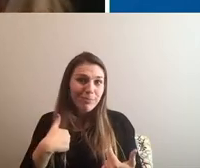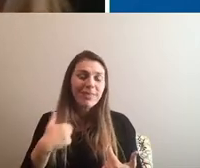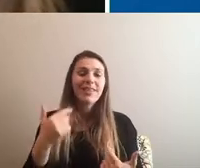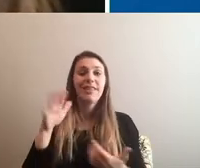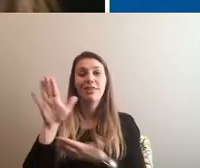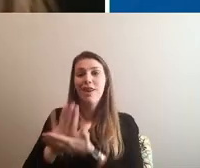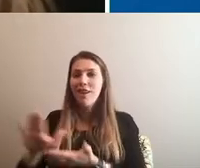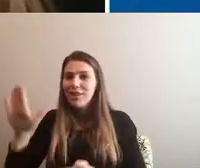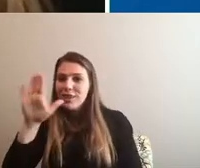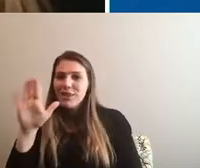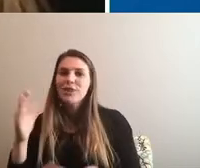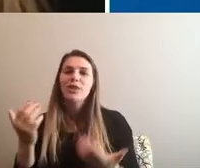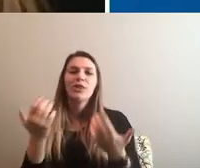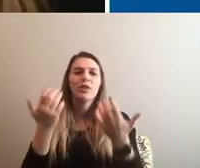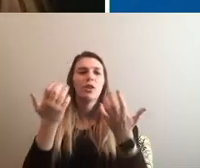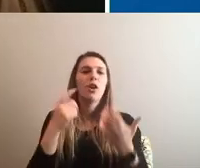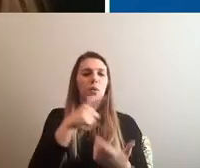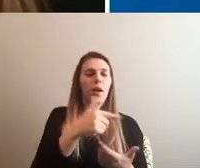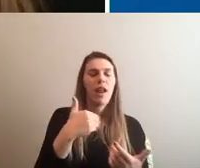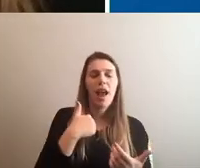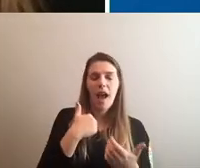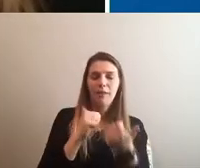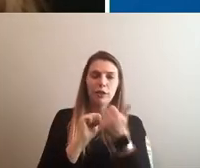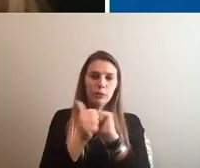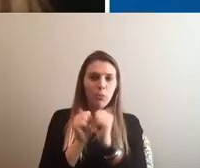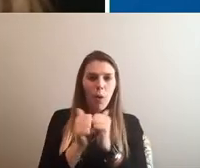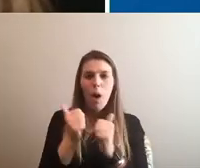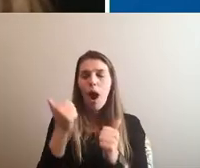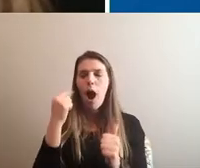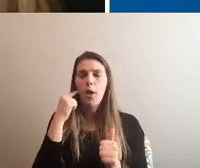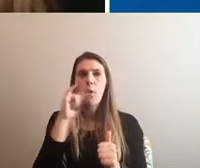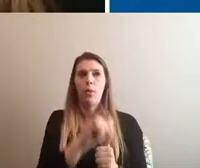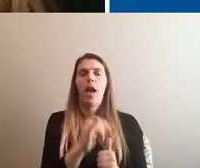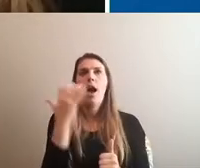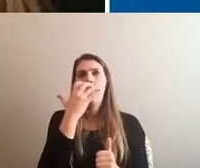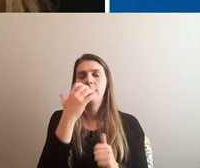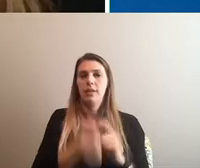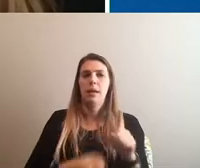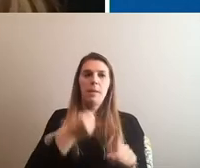and I wanted her to have sport for life. I knew what that was for me, to have